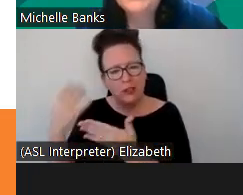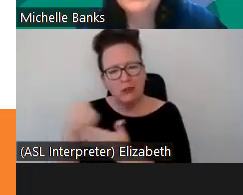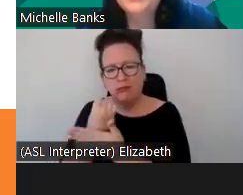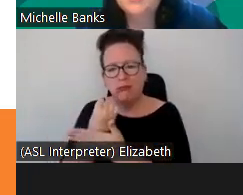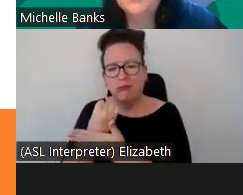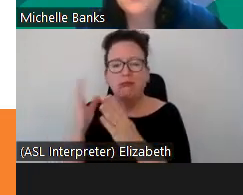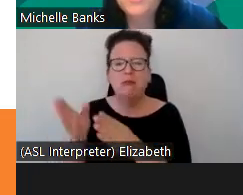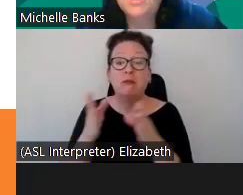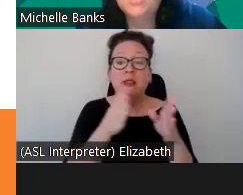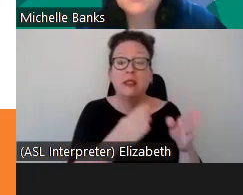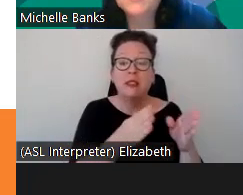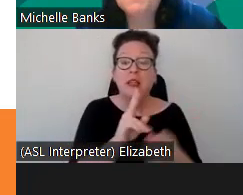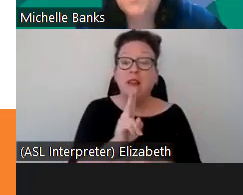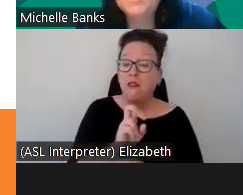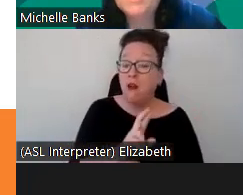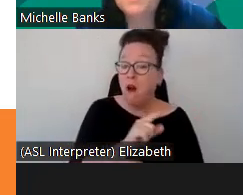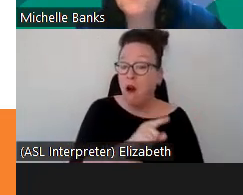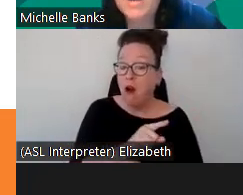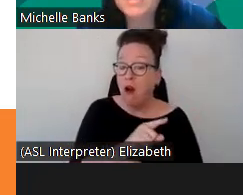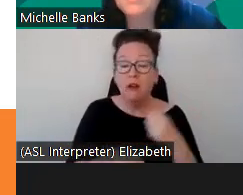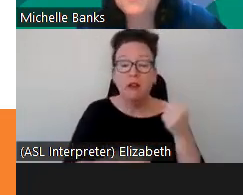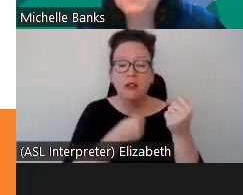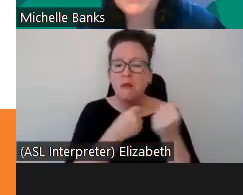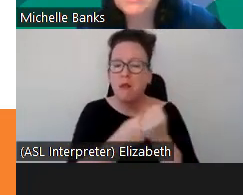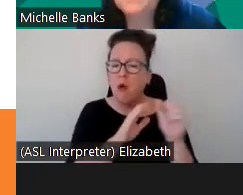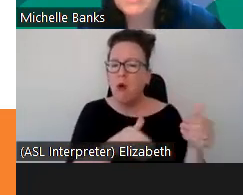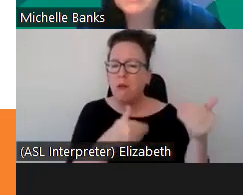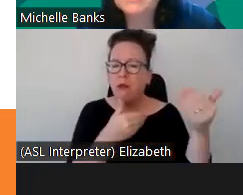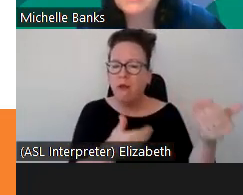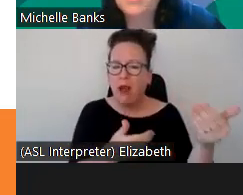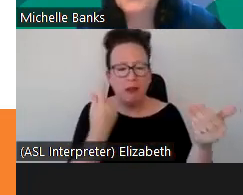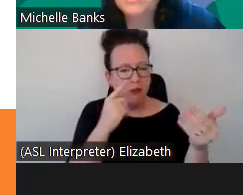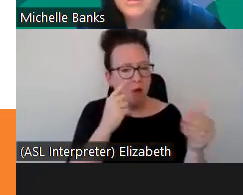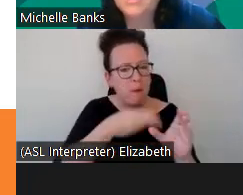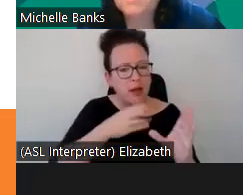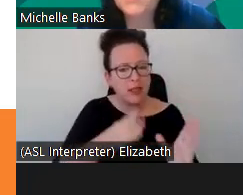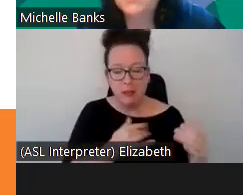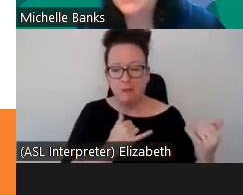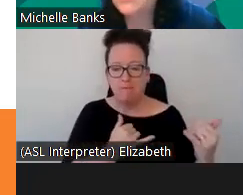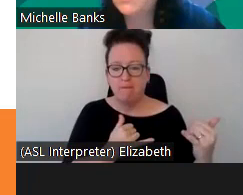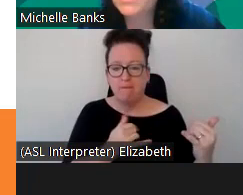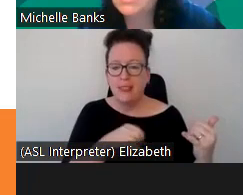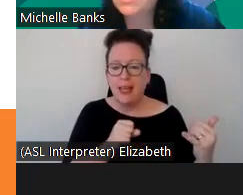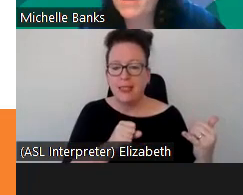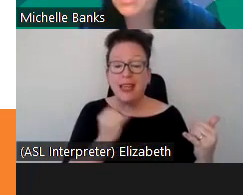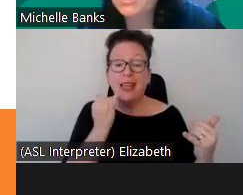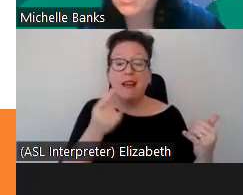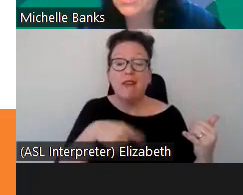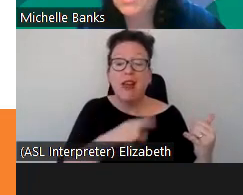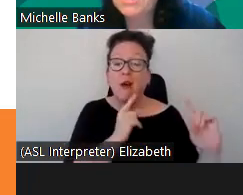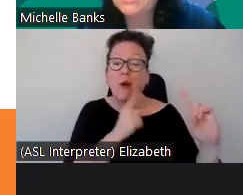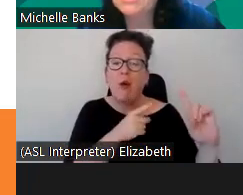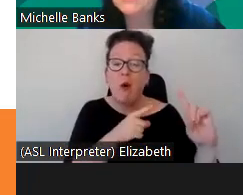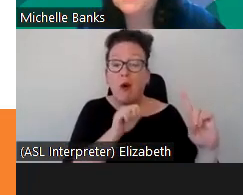In general VR, support is provided for participants currently pursuing associate's or